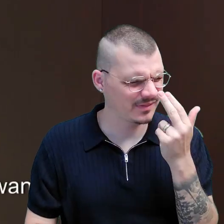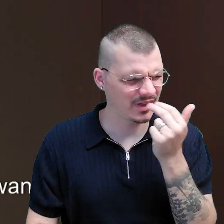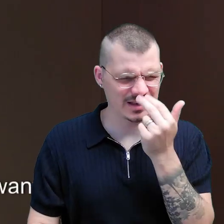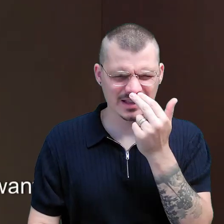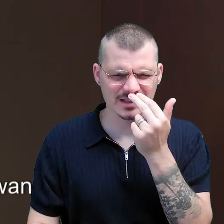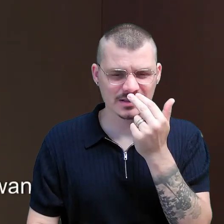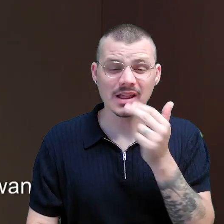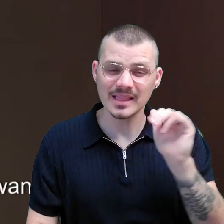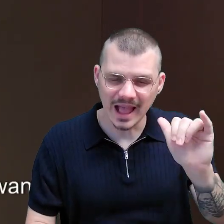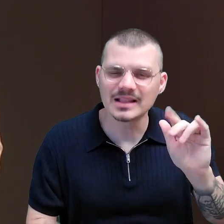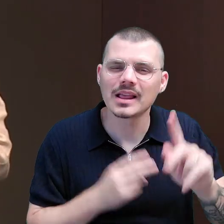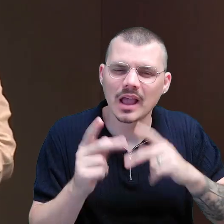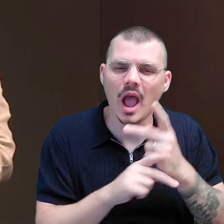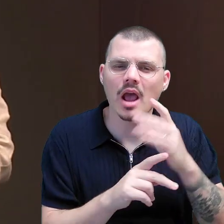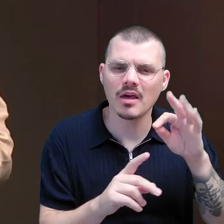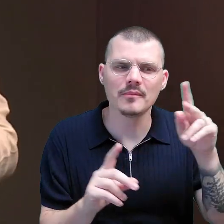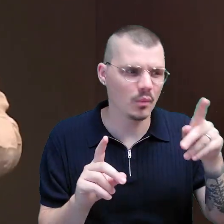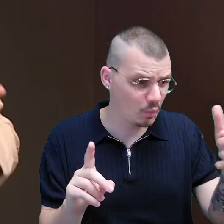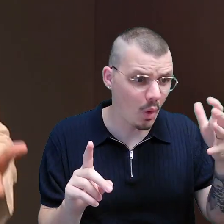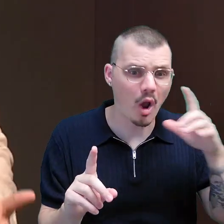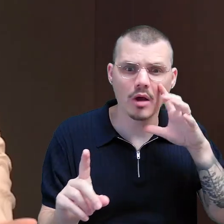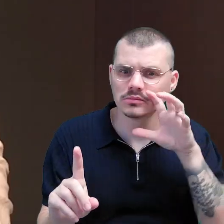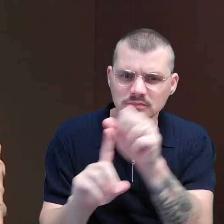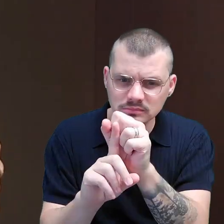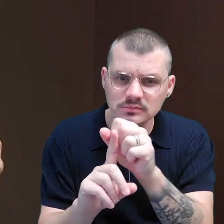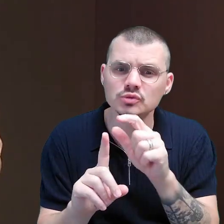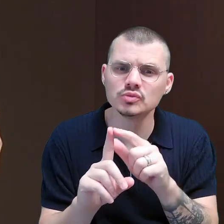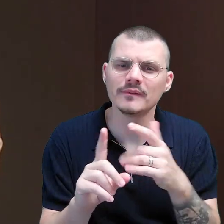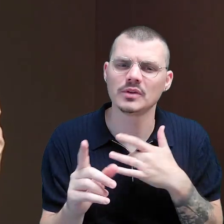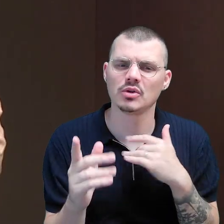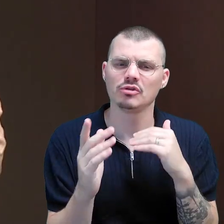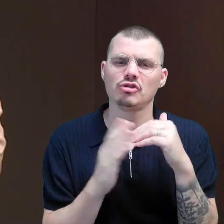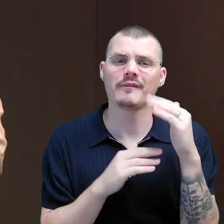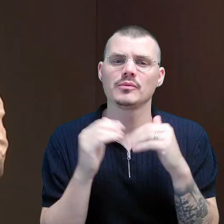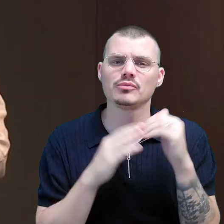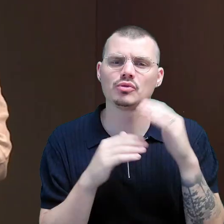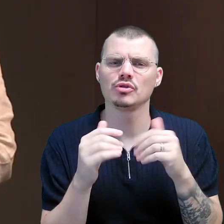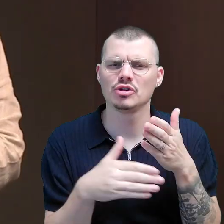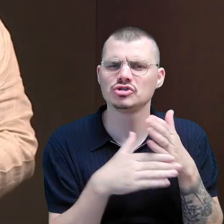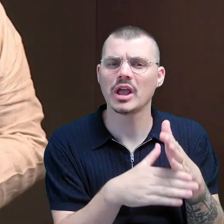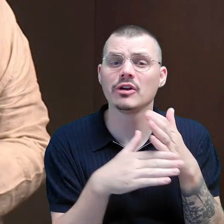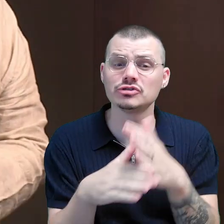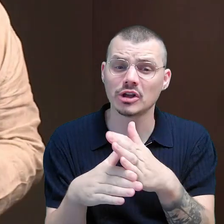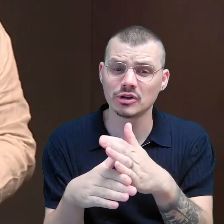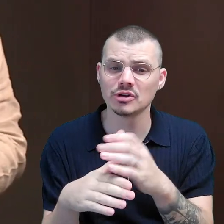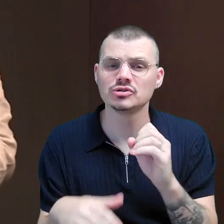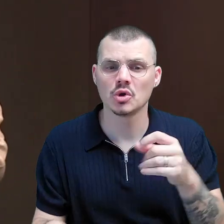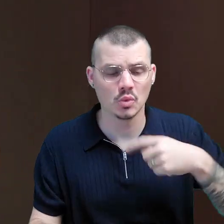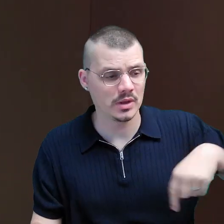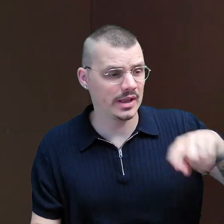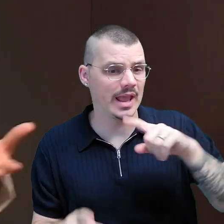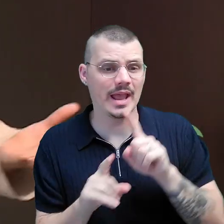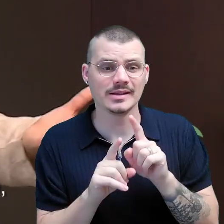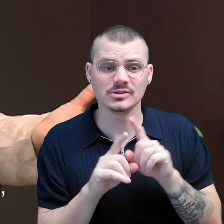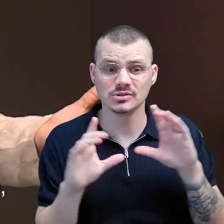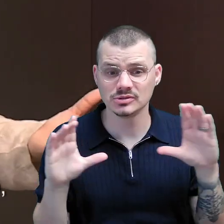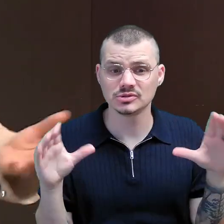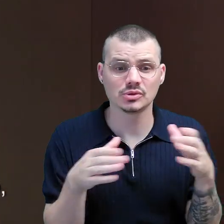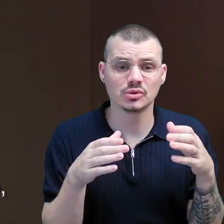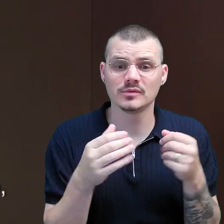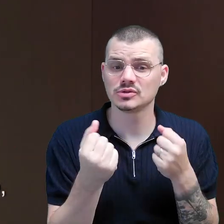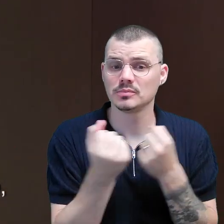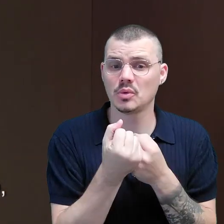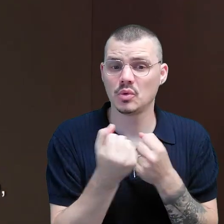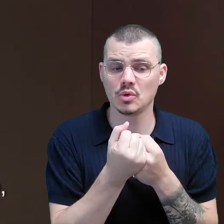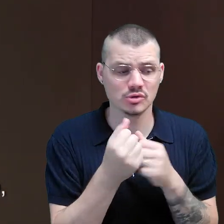kinds of observations we want people to feel comfortable sharing. So we, as a circle of